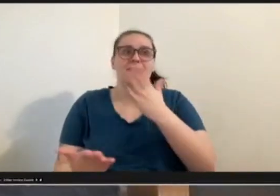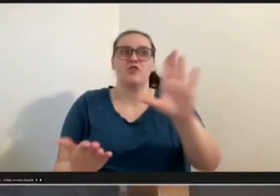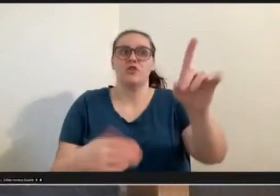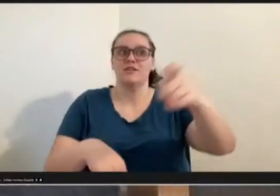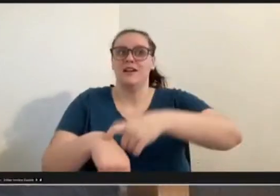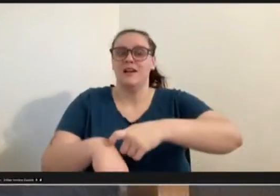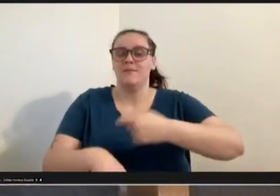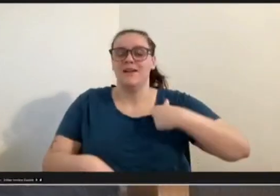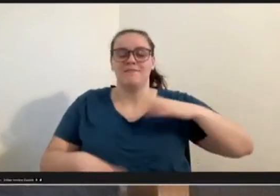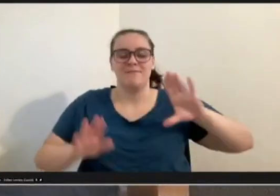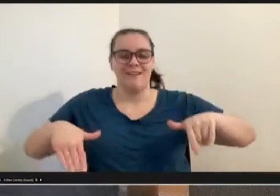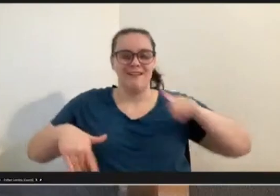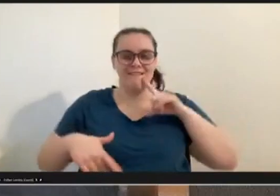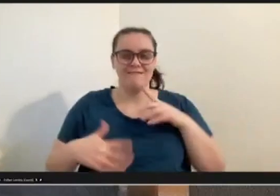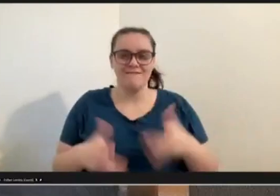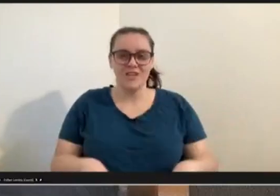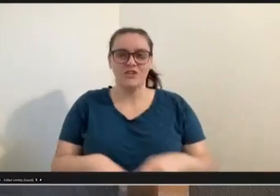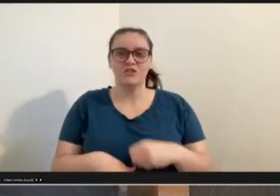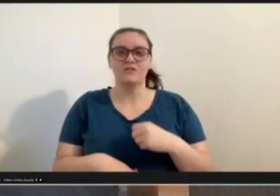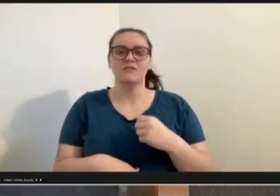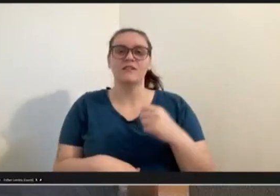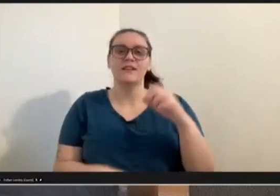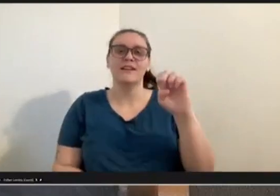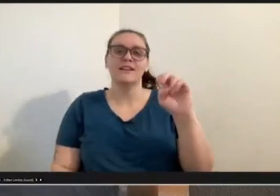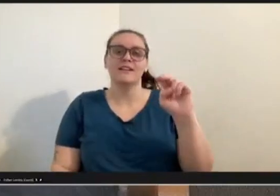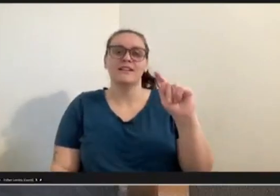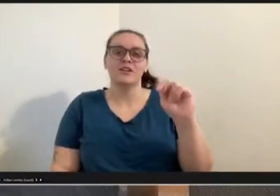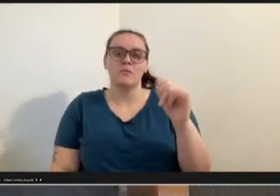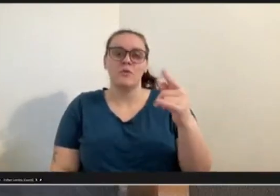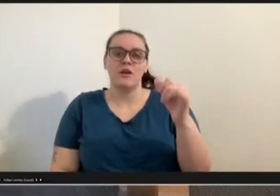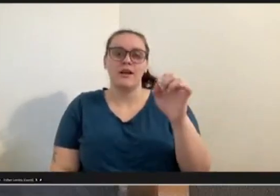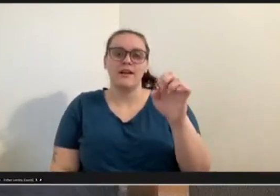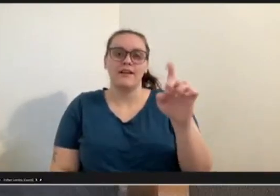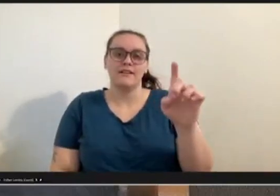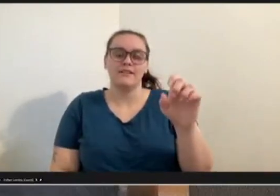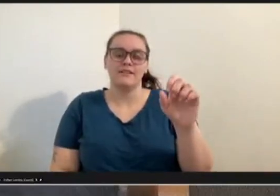As with Enterprise Zone Bill, House Bill 2199A, which